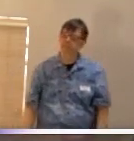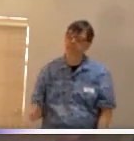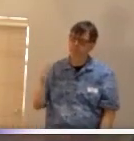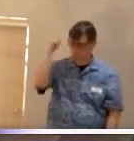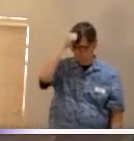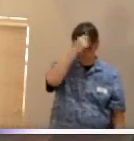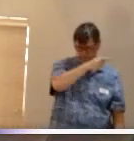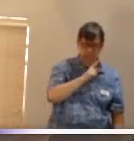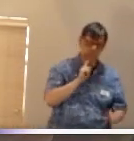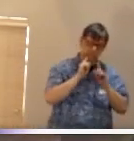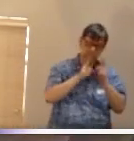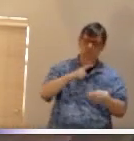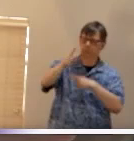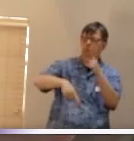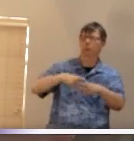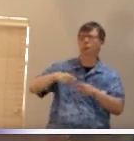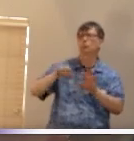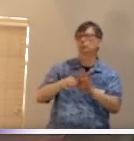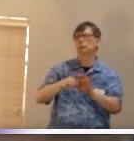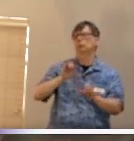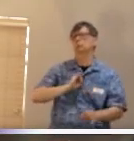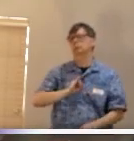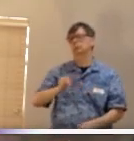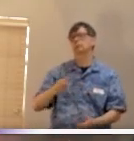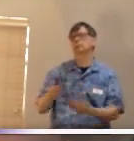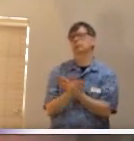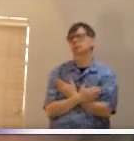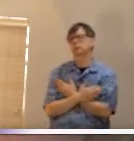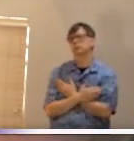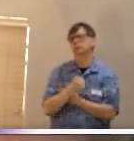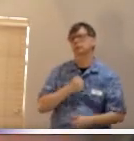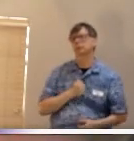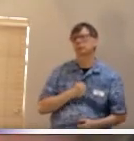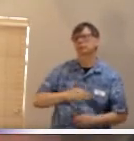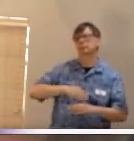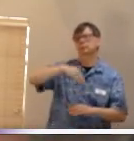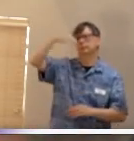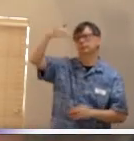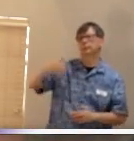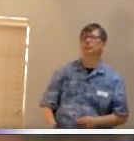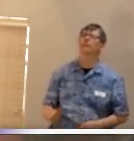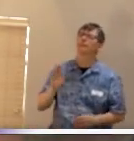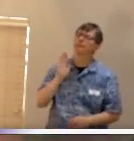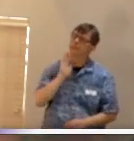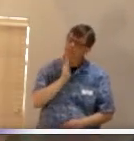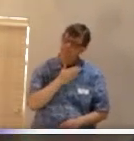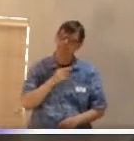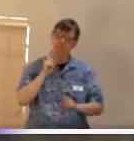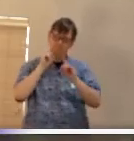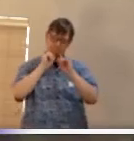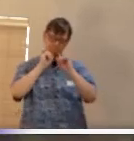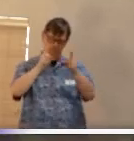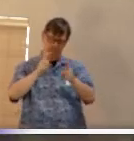do I love myself more? And he said, you've already begun by asking the question. And